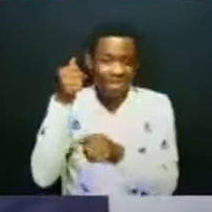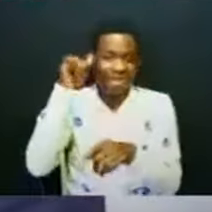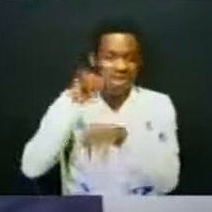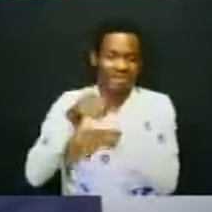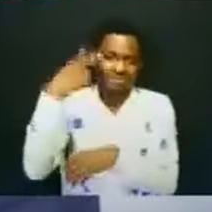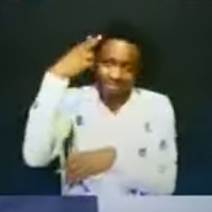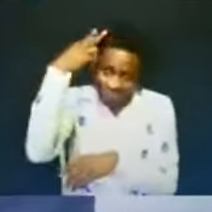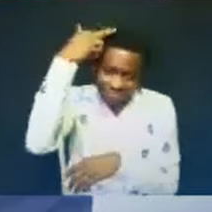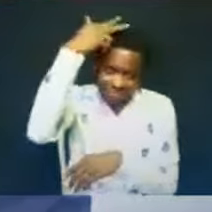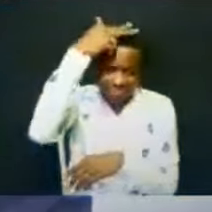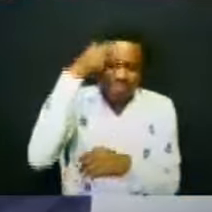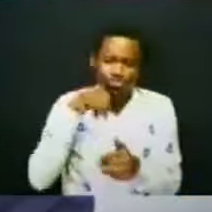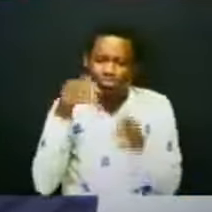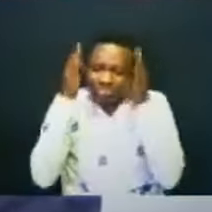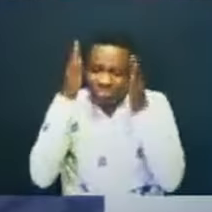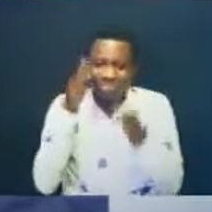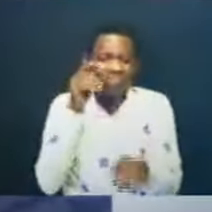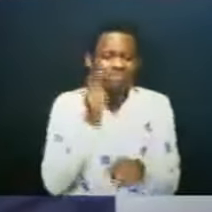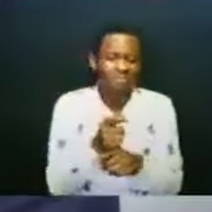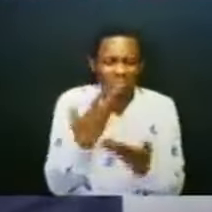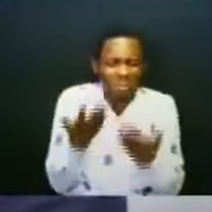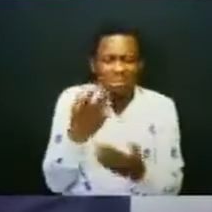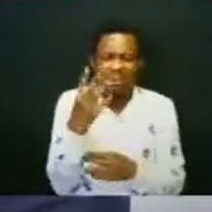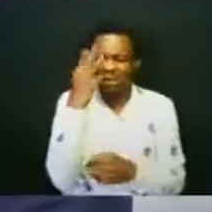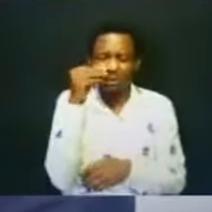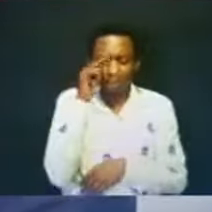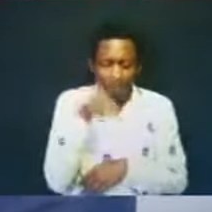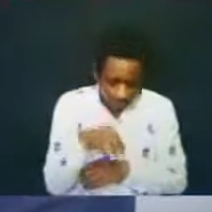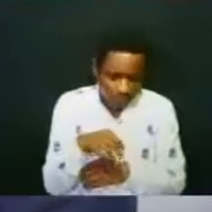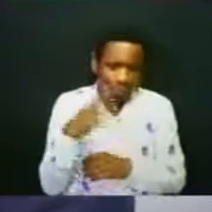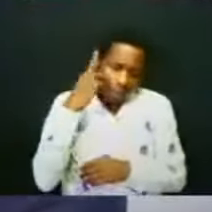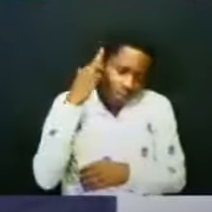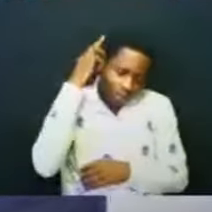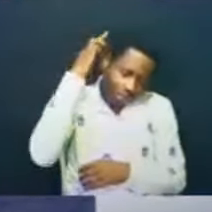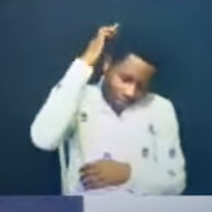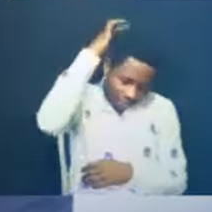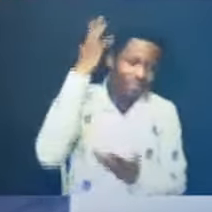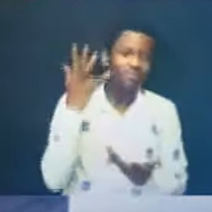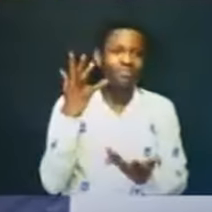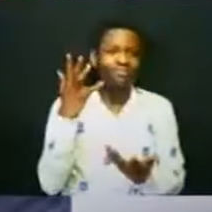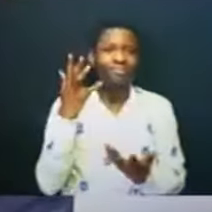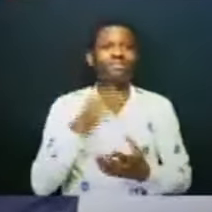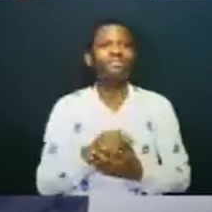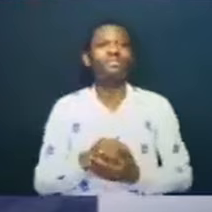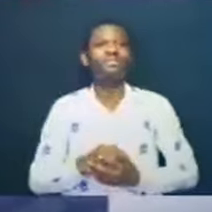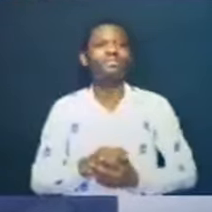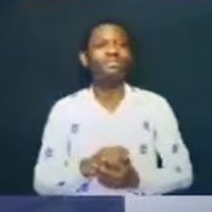barber was shaping the hair. Me just say, of course, we call unity. No, on charge of any money, and she said, "Yeah, the unity, no, oh,